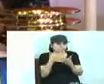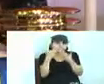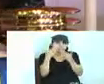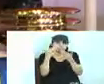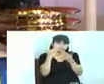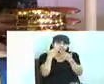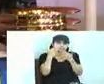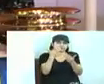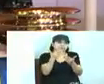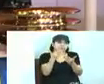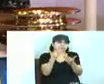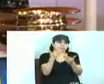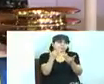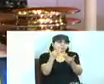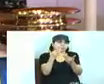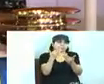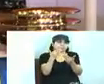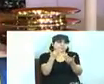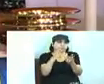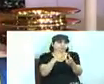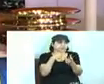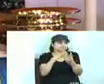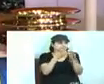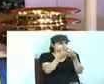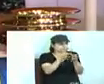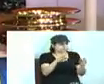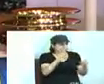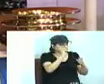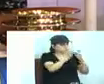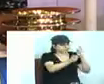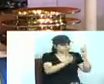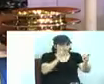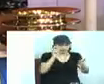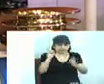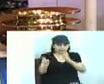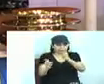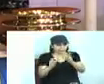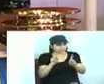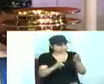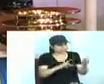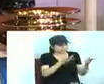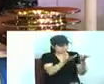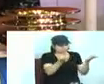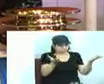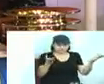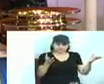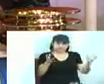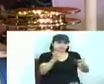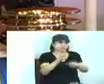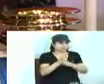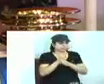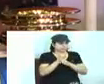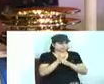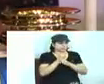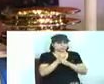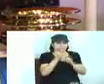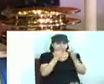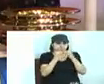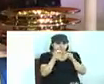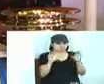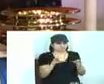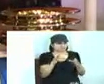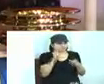thanks. And then you freely gave it to those who were gathered there, saying, "Take and eat and do this in remembrance of